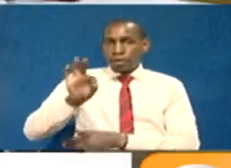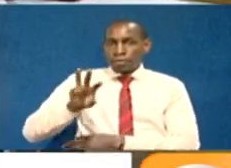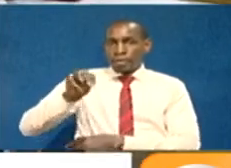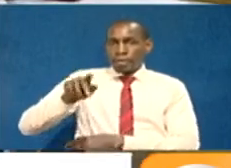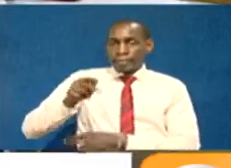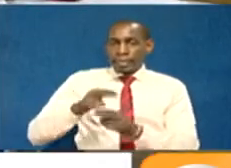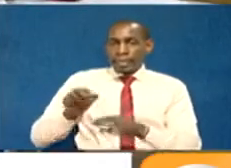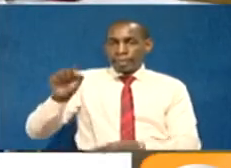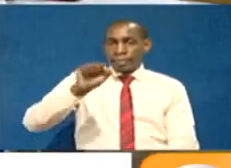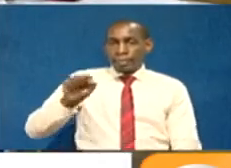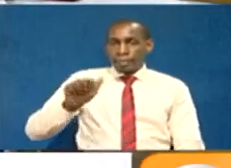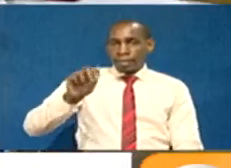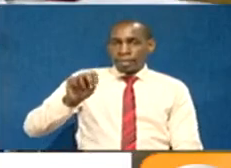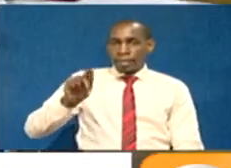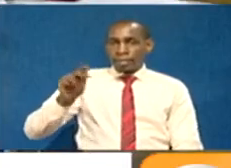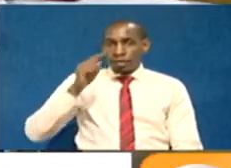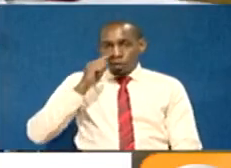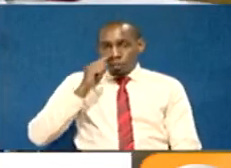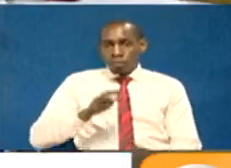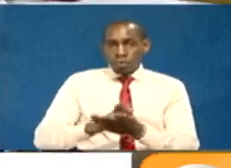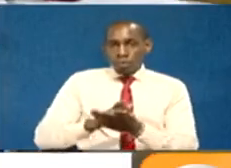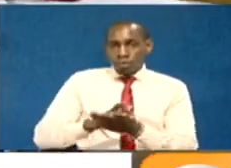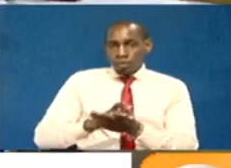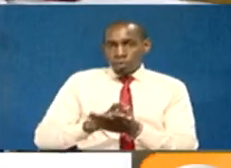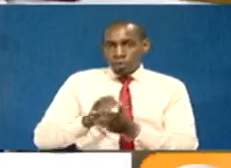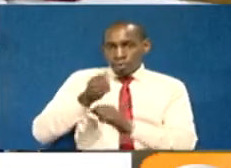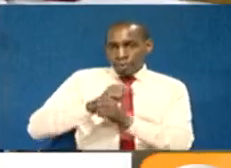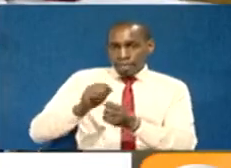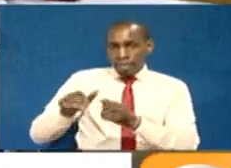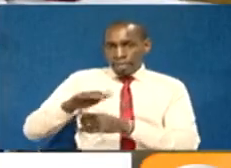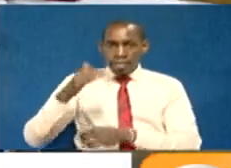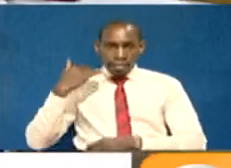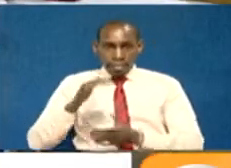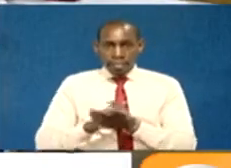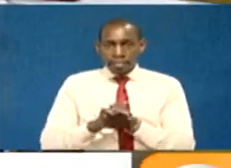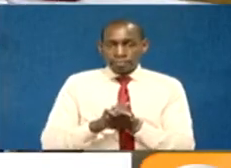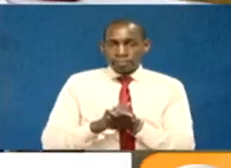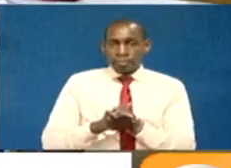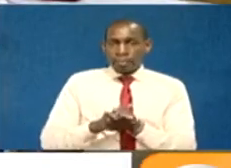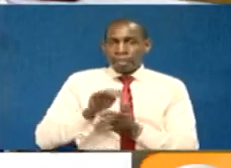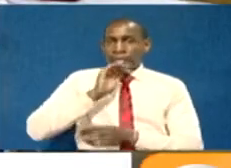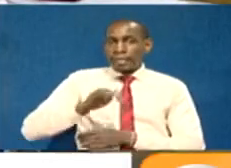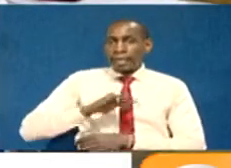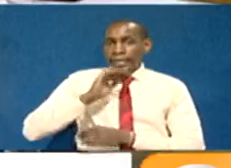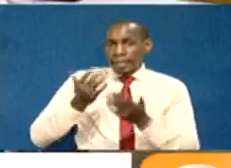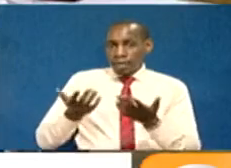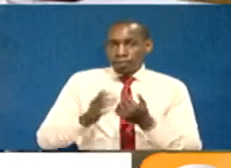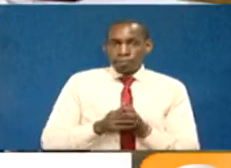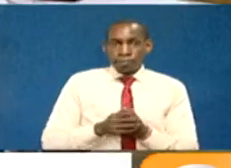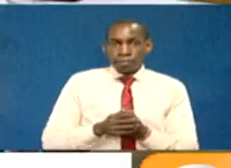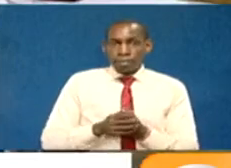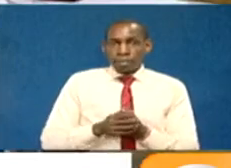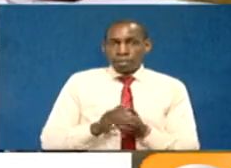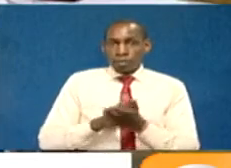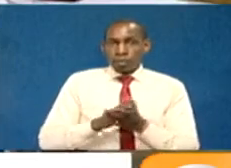MP David Sankok's home to reconstruct the scene of the legislator's son, Memusi Sankok's death. The